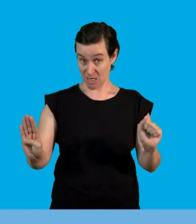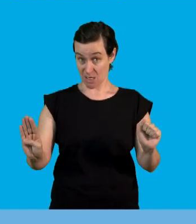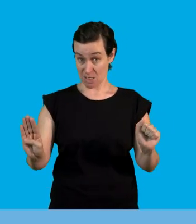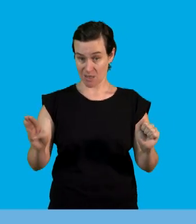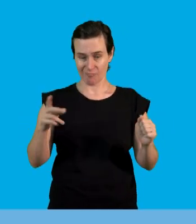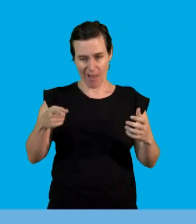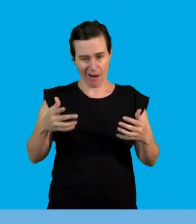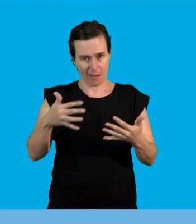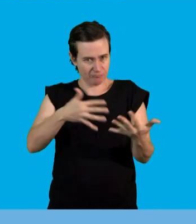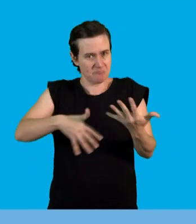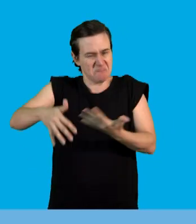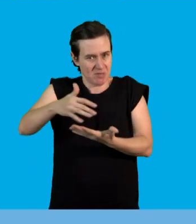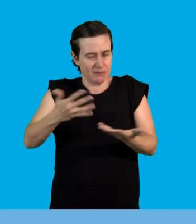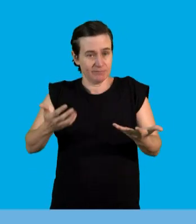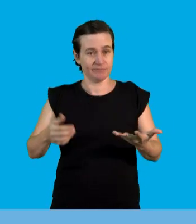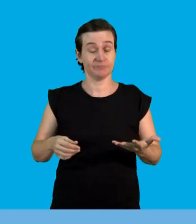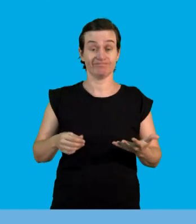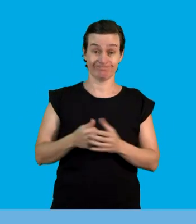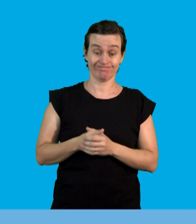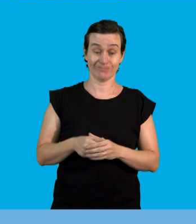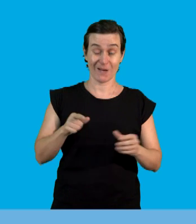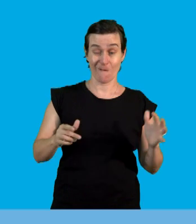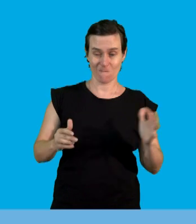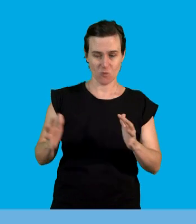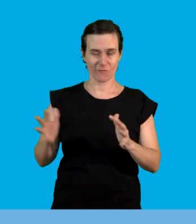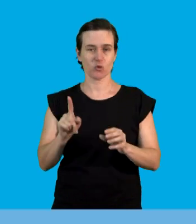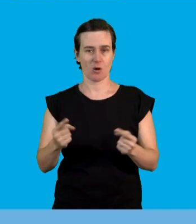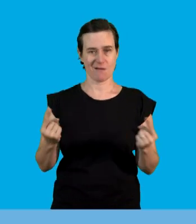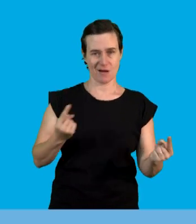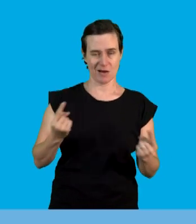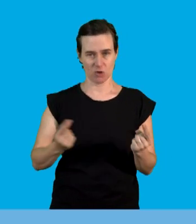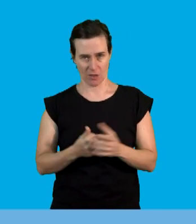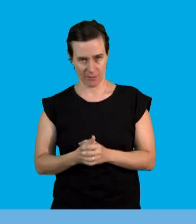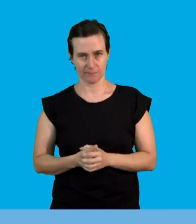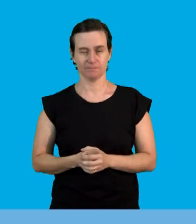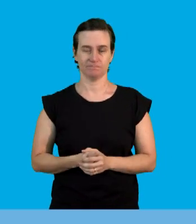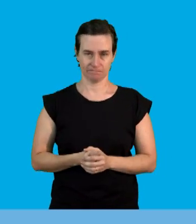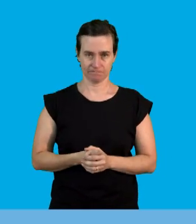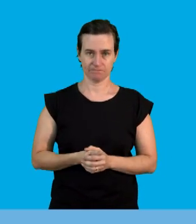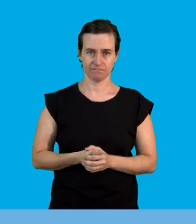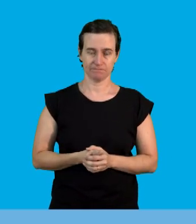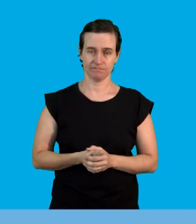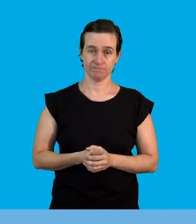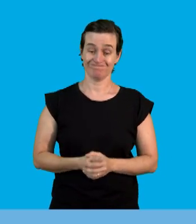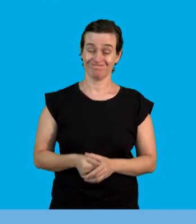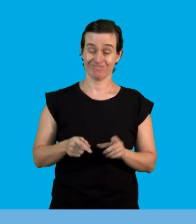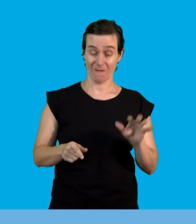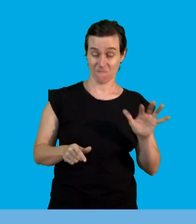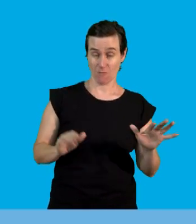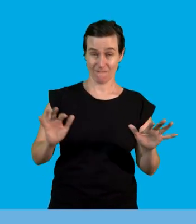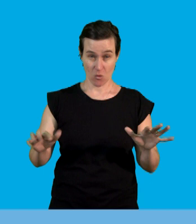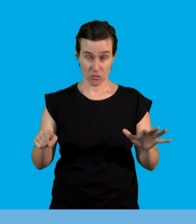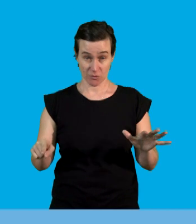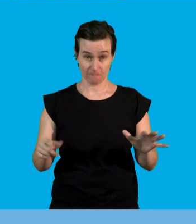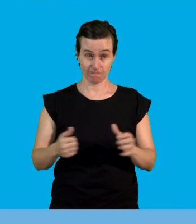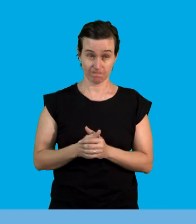object B, interact, they exert a force on each other, so each of them will exert a force onto each other, and those forces